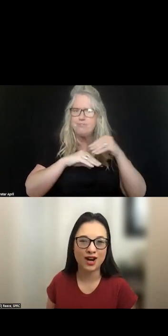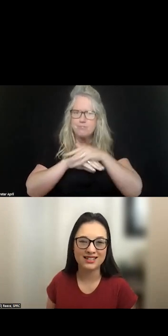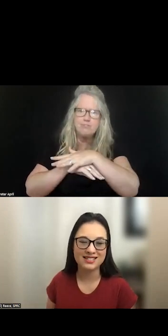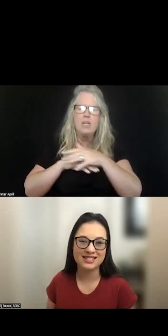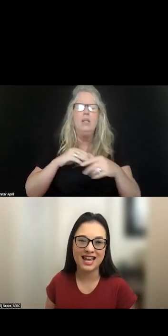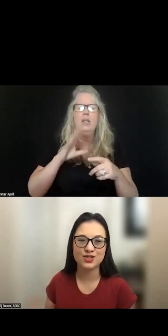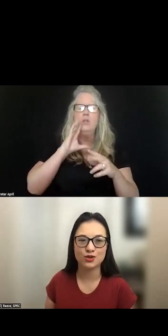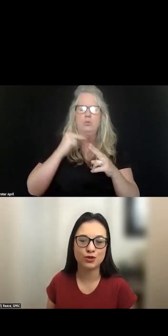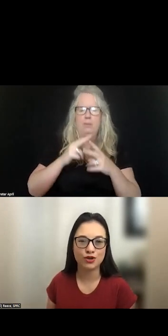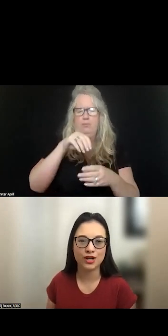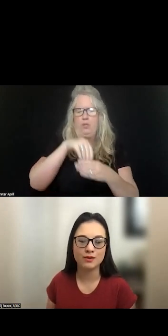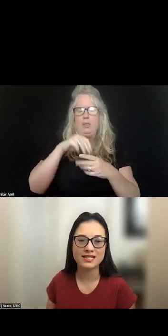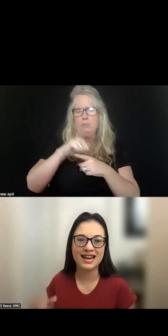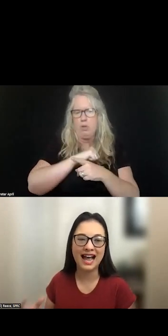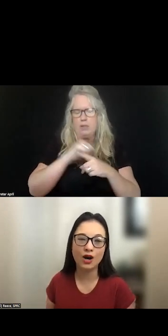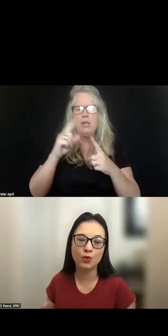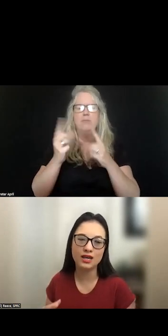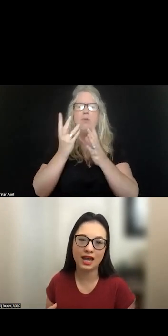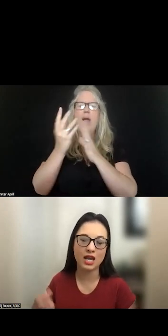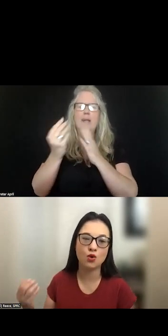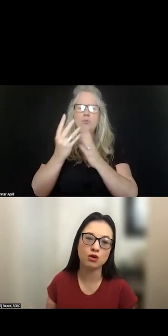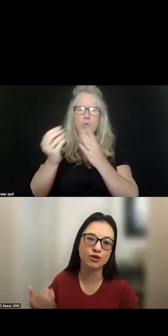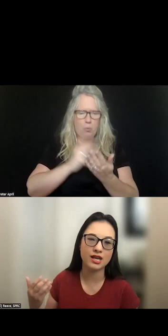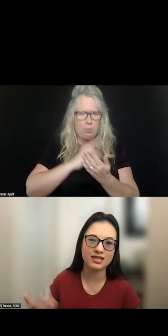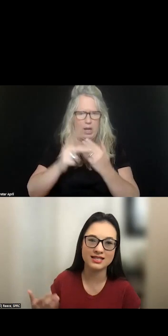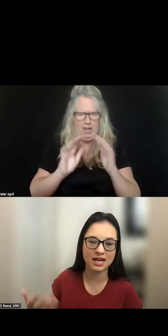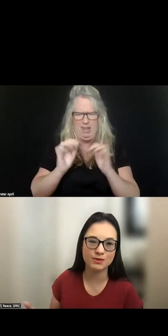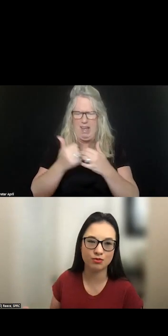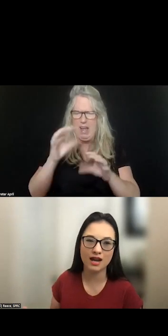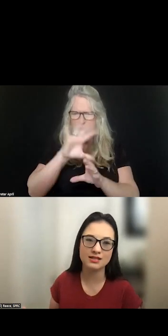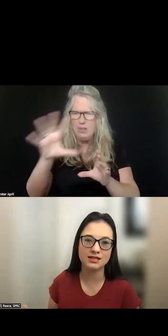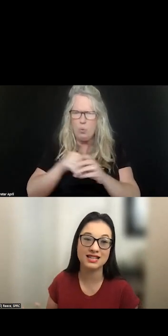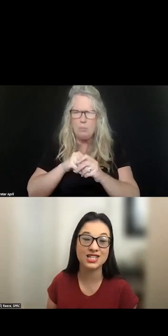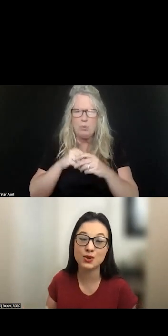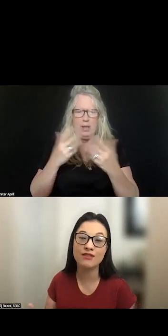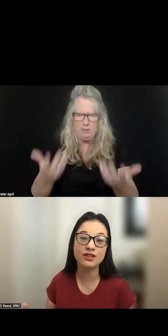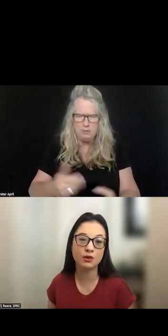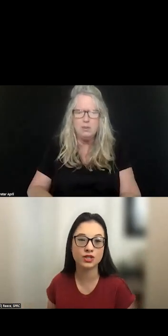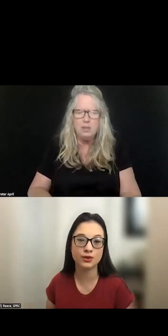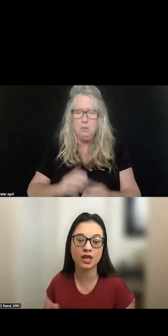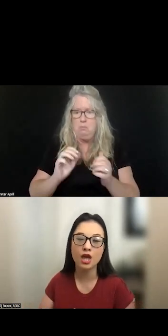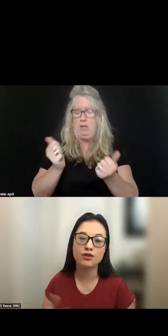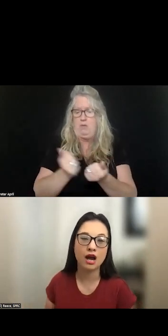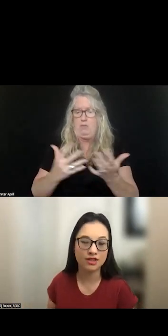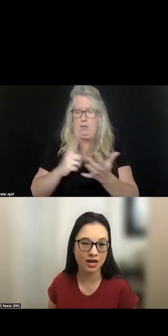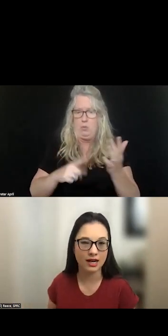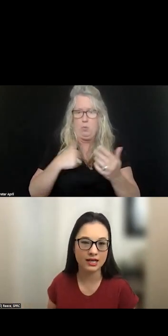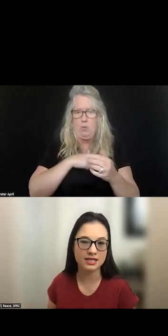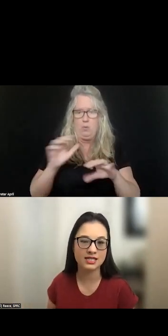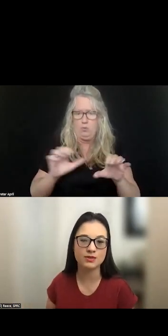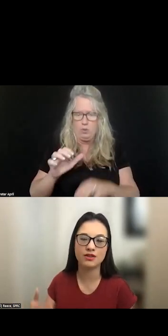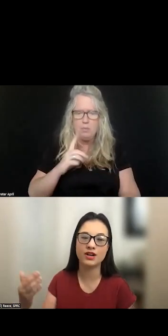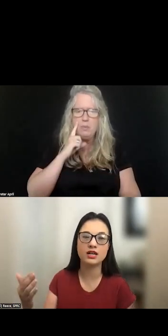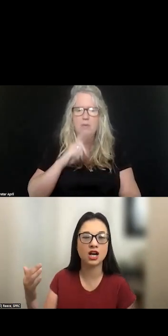internal practices and external programs and how we can incorporate these types of practices into everything we're doing throughout the